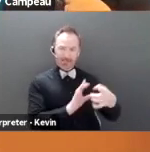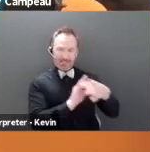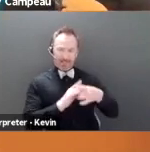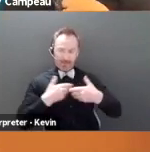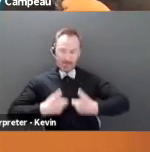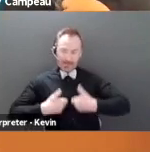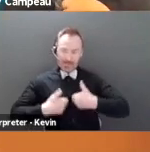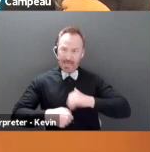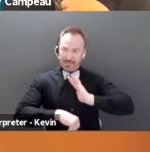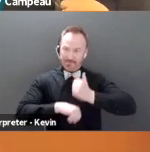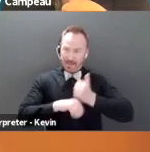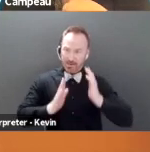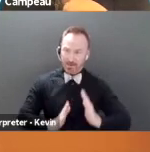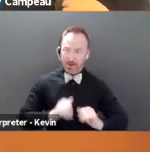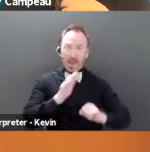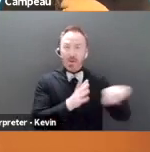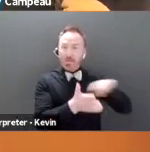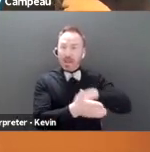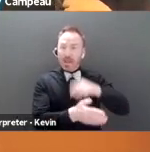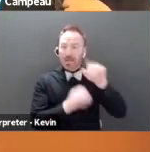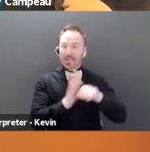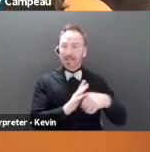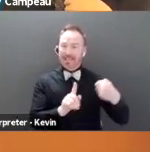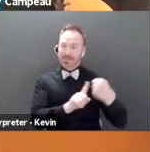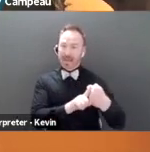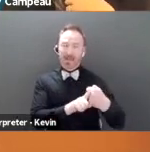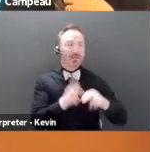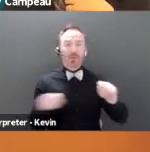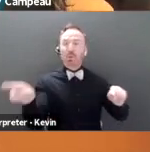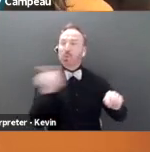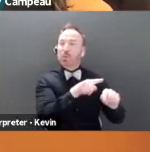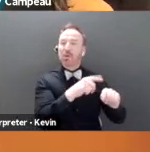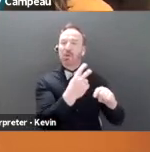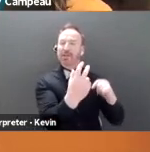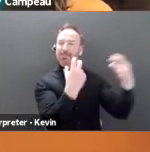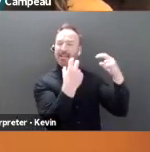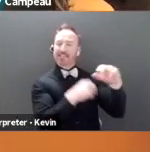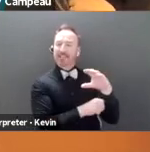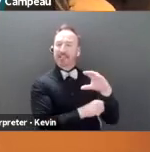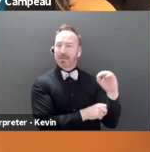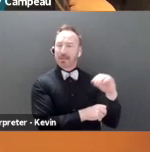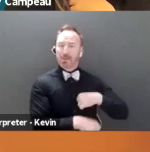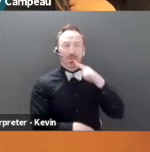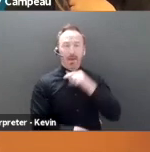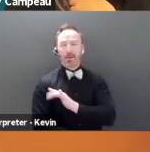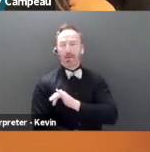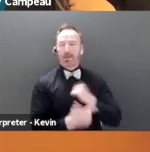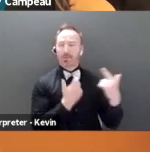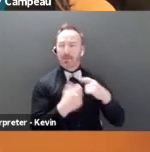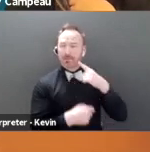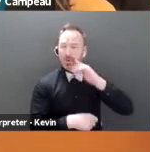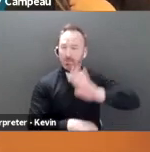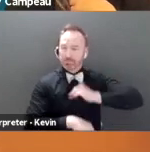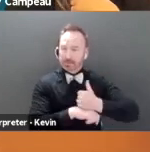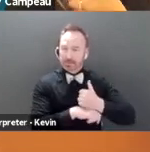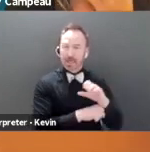I pay myself impact outside investors? So all really great questions for startups. Now,